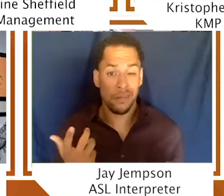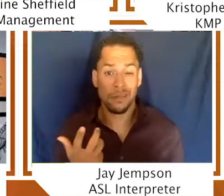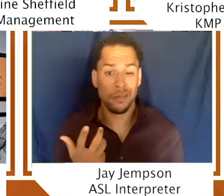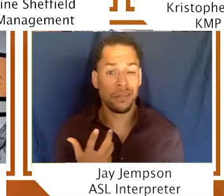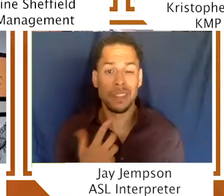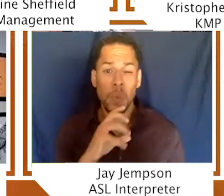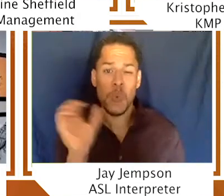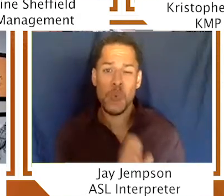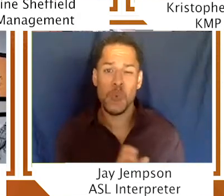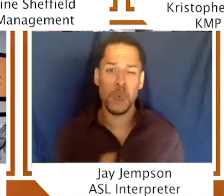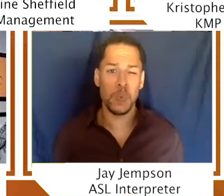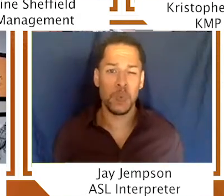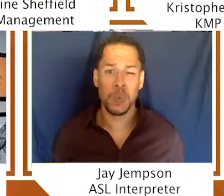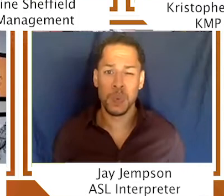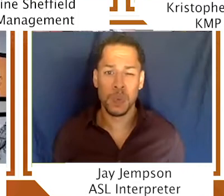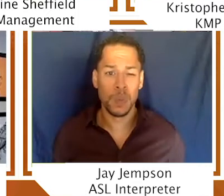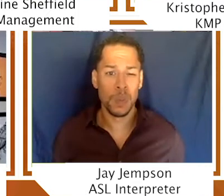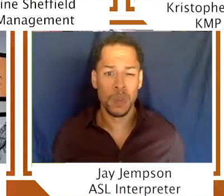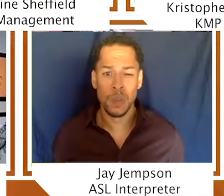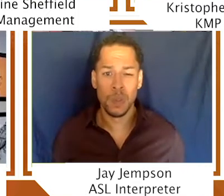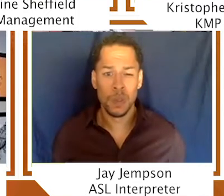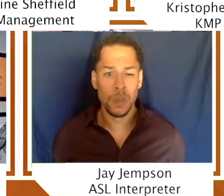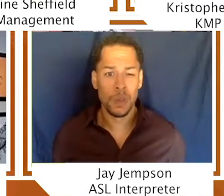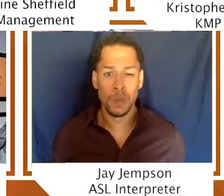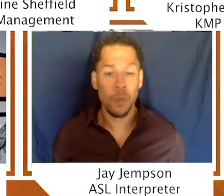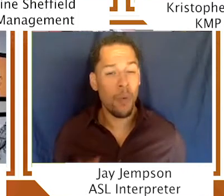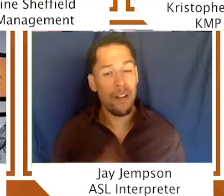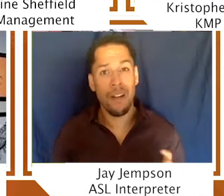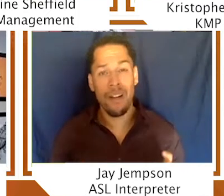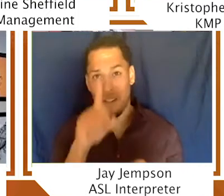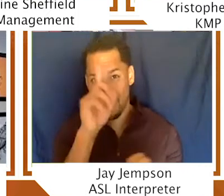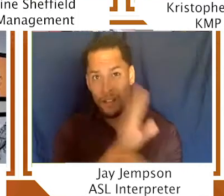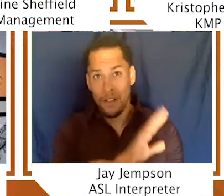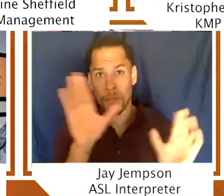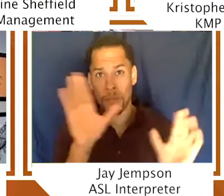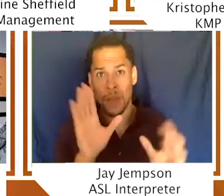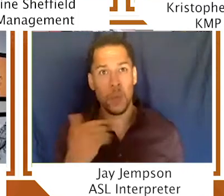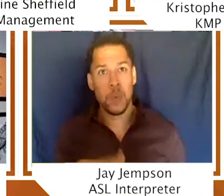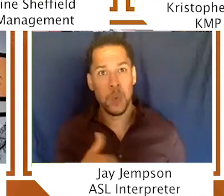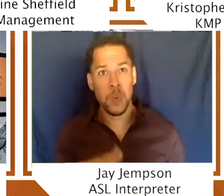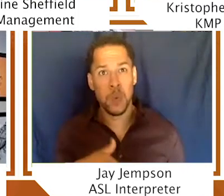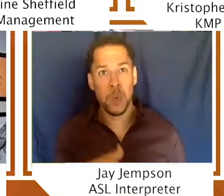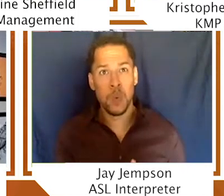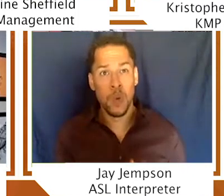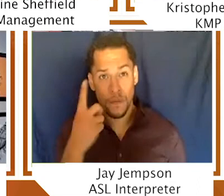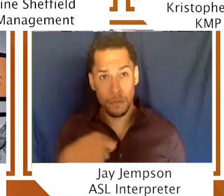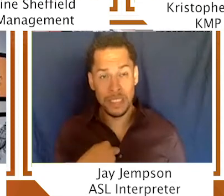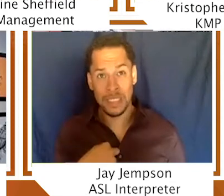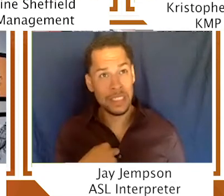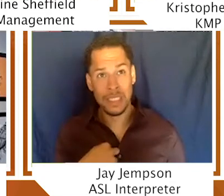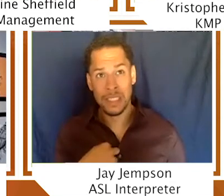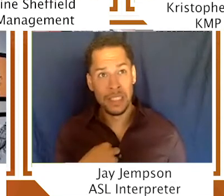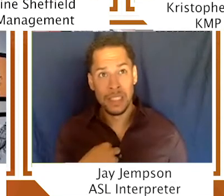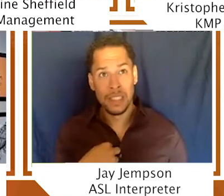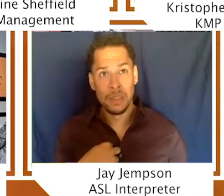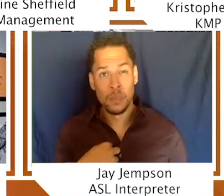me, so I can't even begin to imagine how old it is for the majority of others attending this